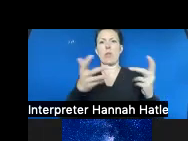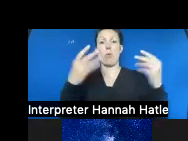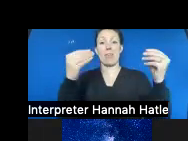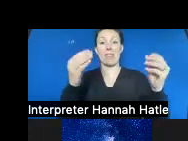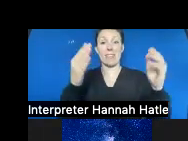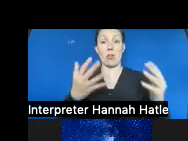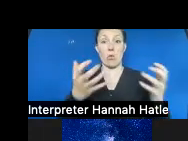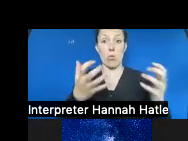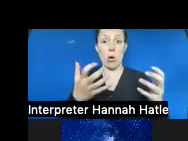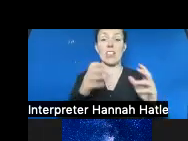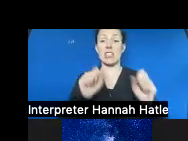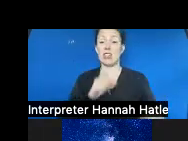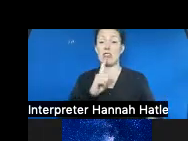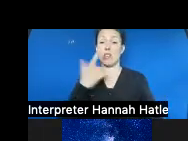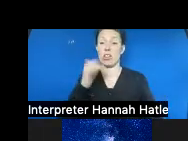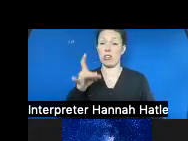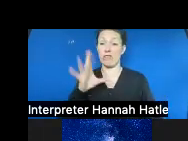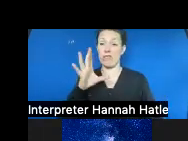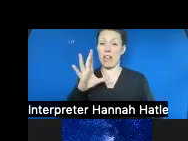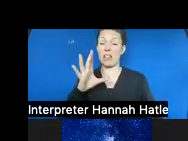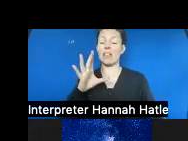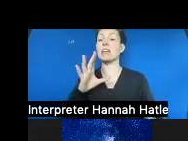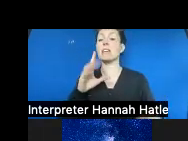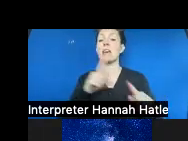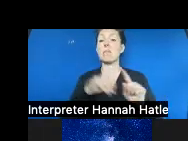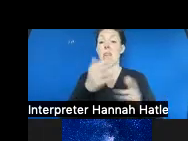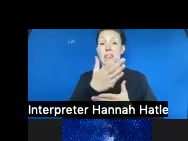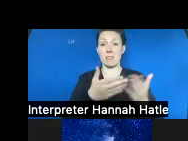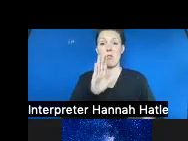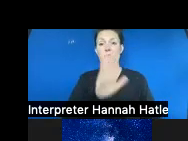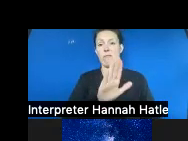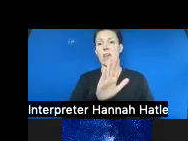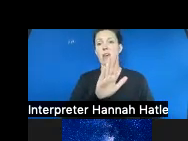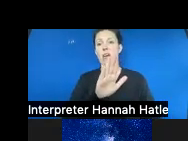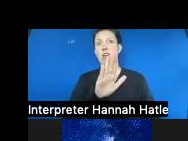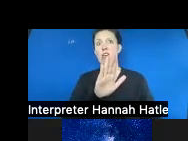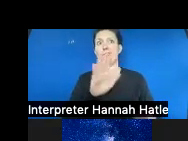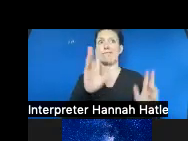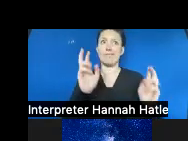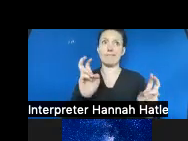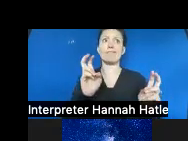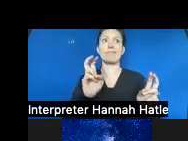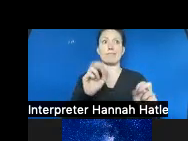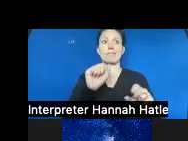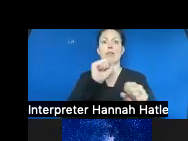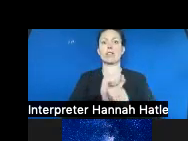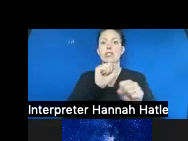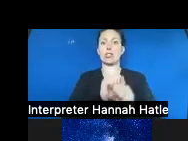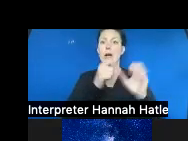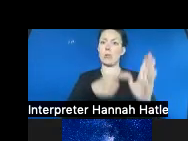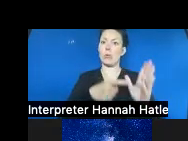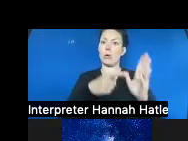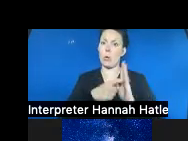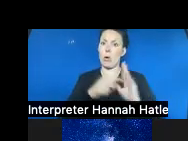could be. And I won't get graphic, but that's a part of their, excuse the language, job requirement, is to